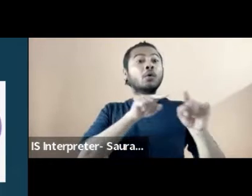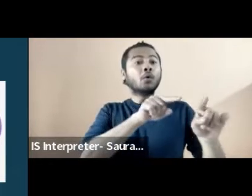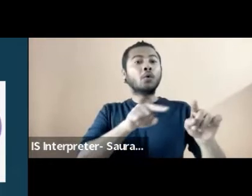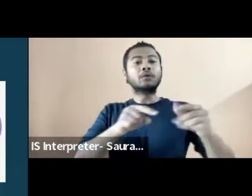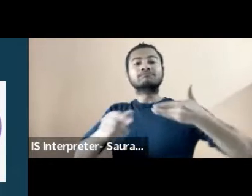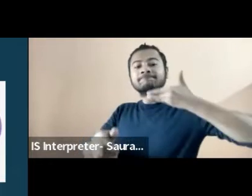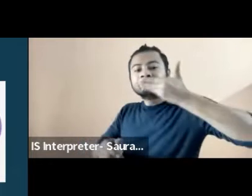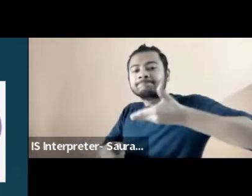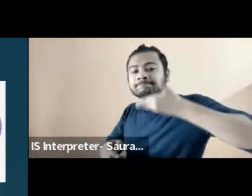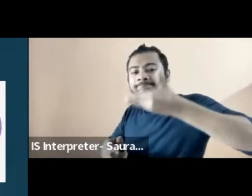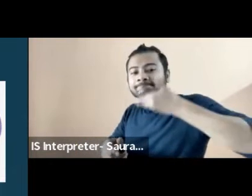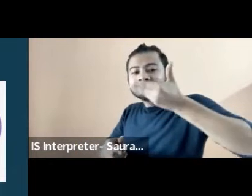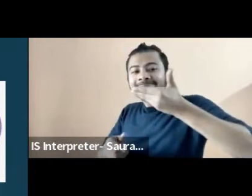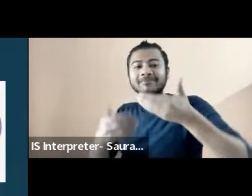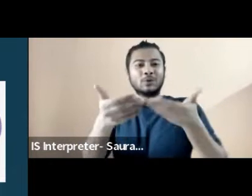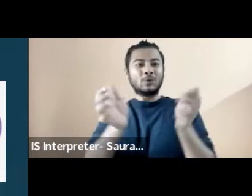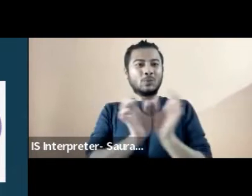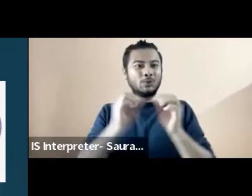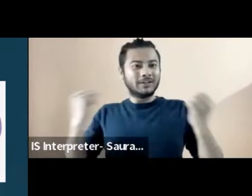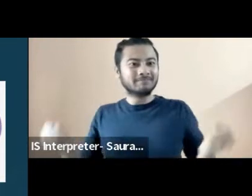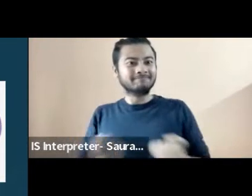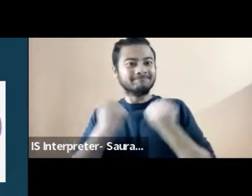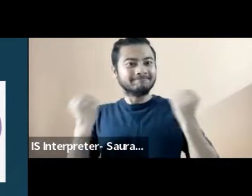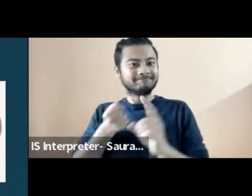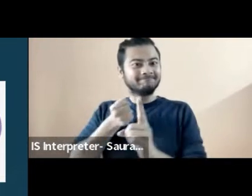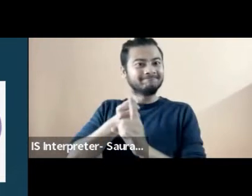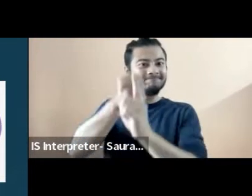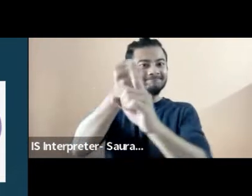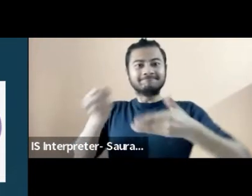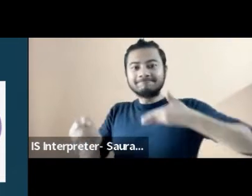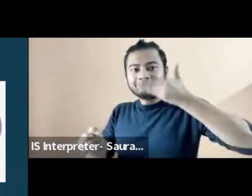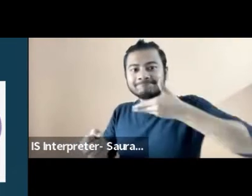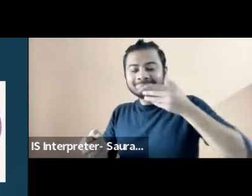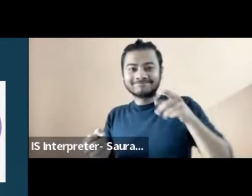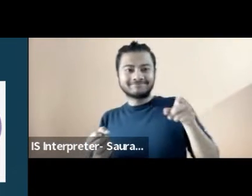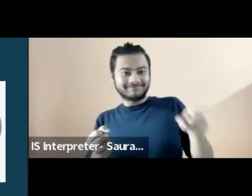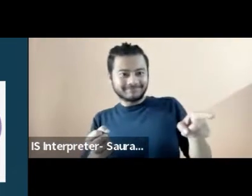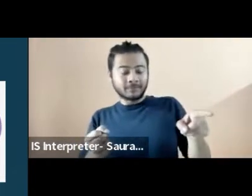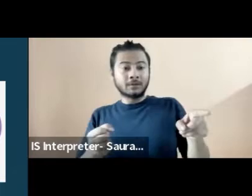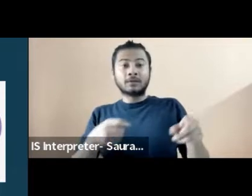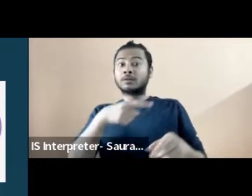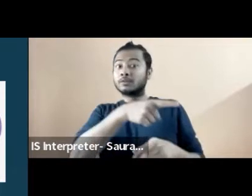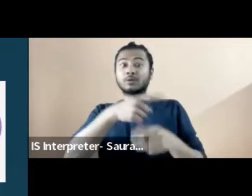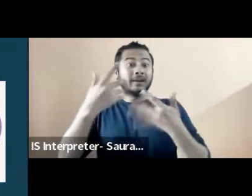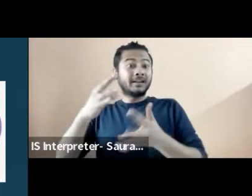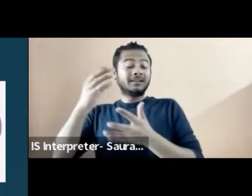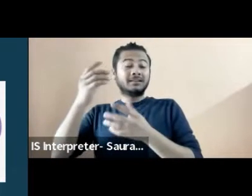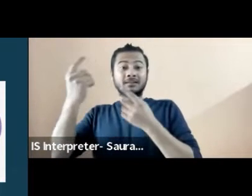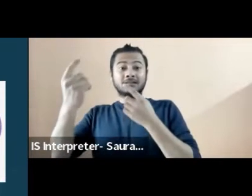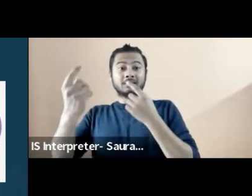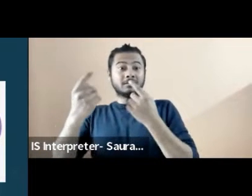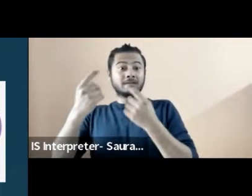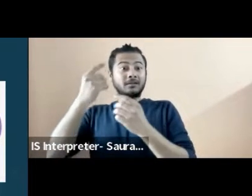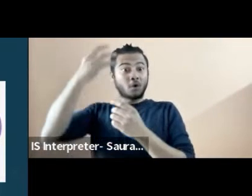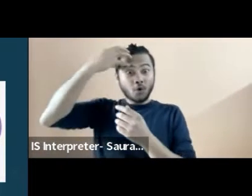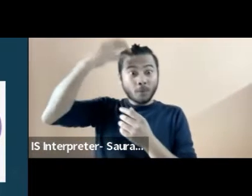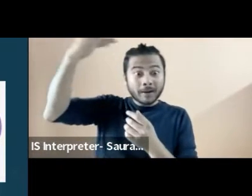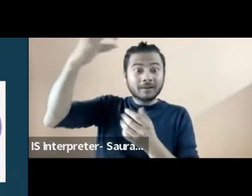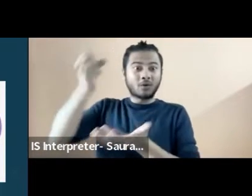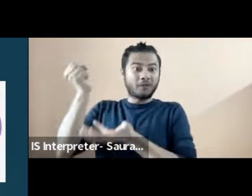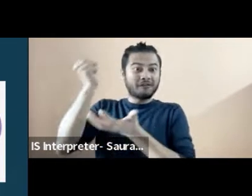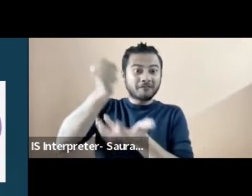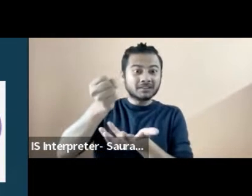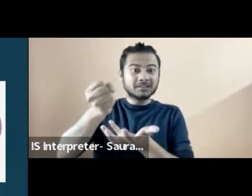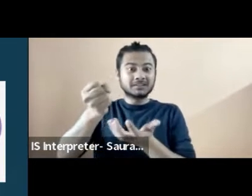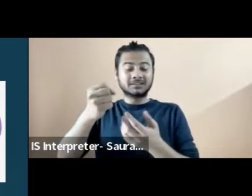community action, and it has been able to sustain its autonomy despite the threats experienced. And by